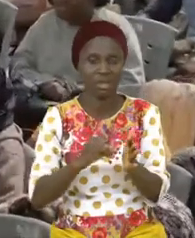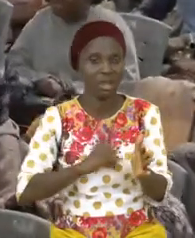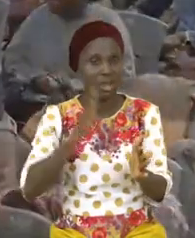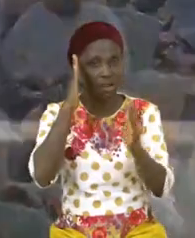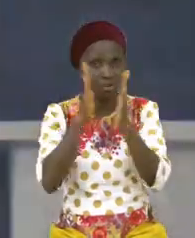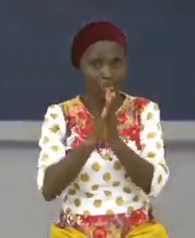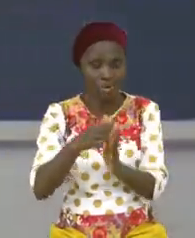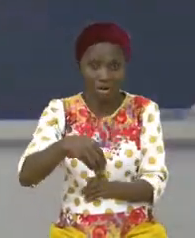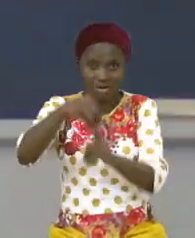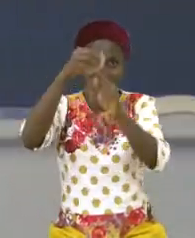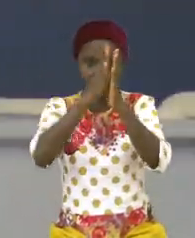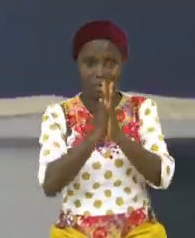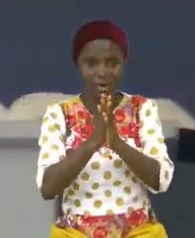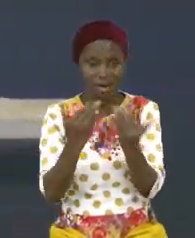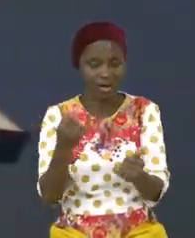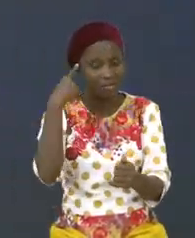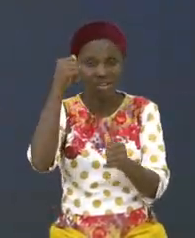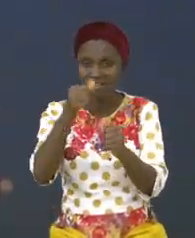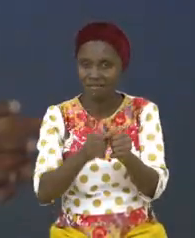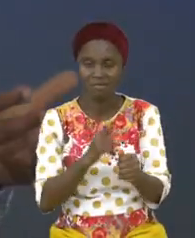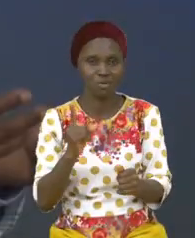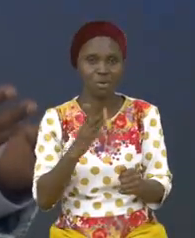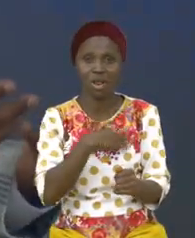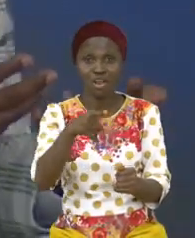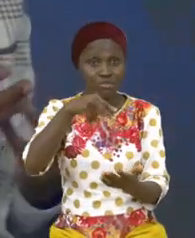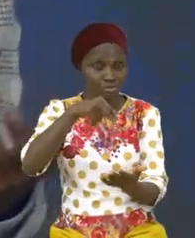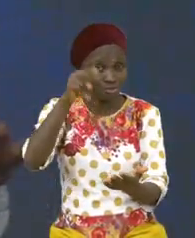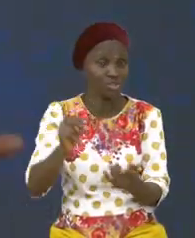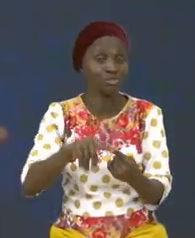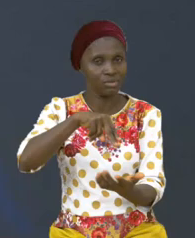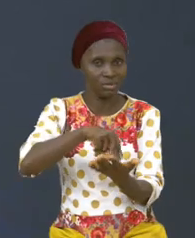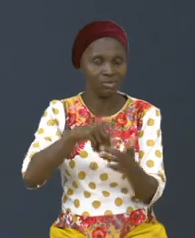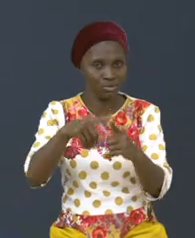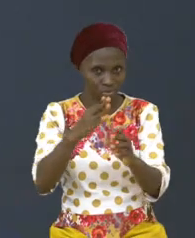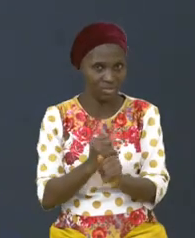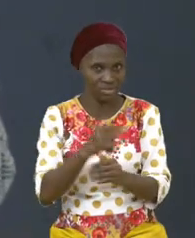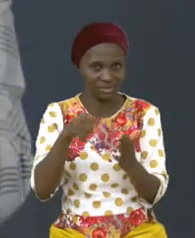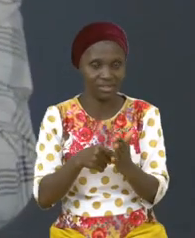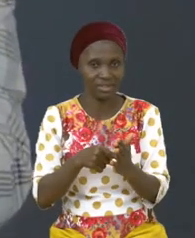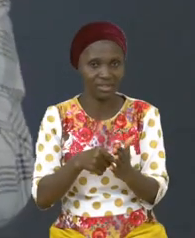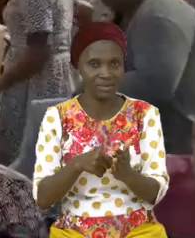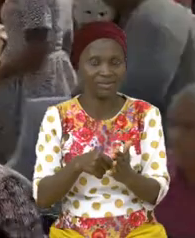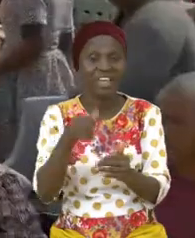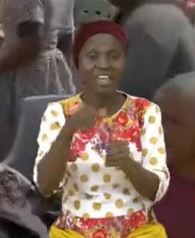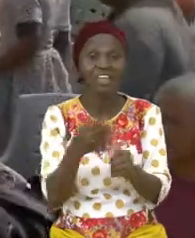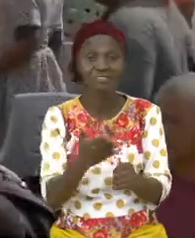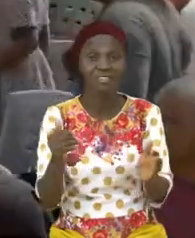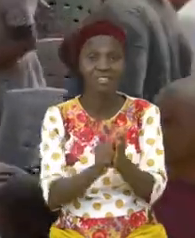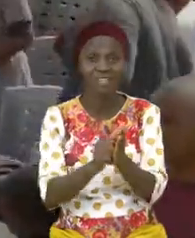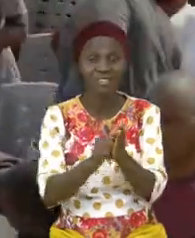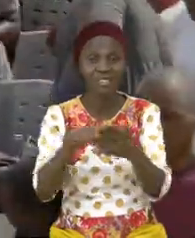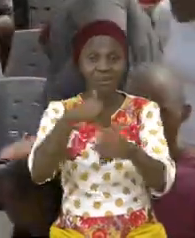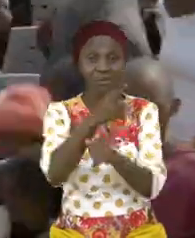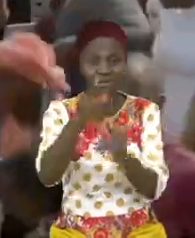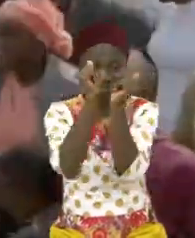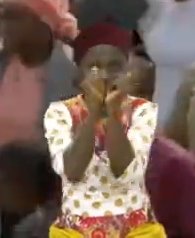prayer now for everybody. And you need to stand up to receive this, Everything that tied you